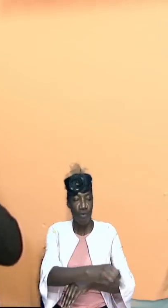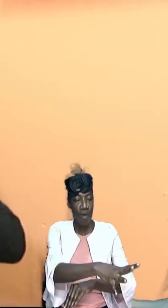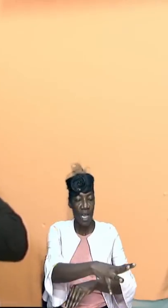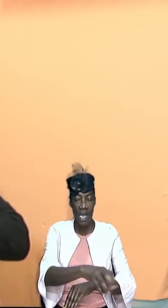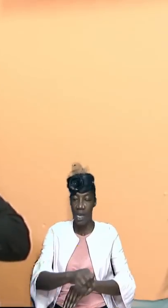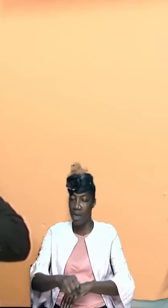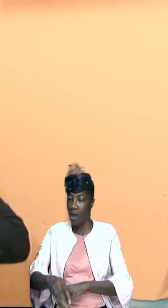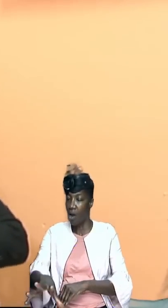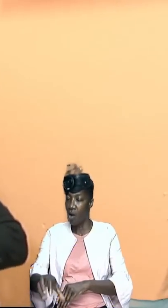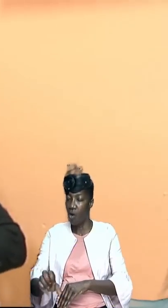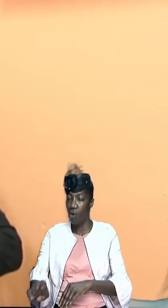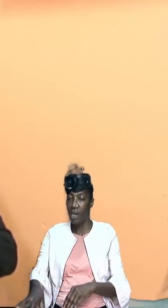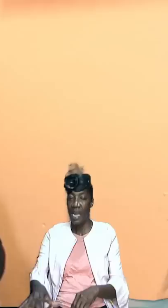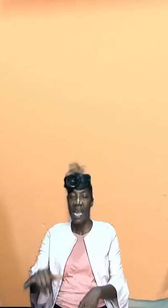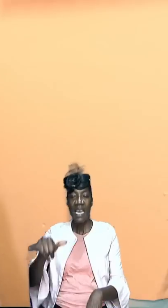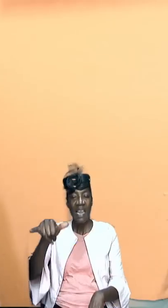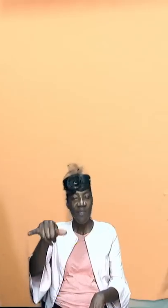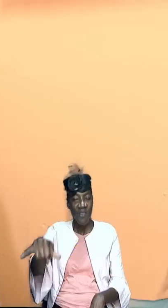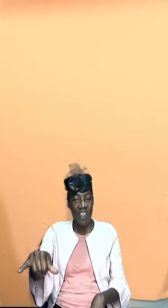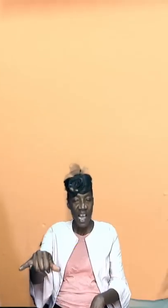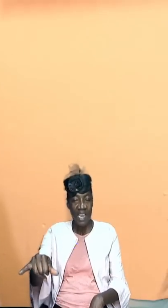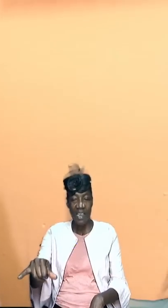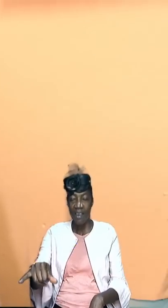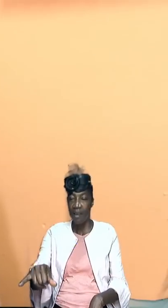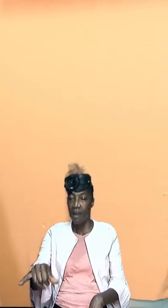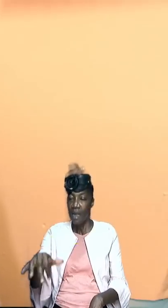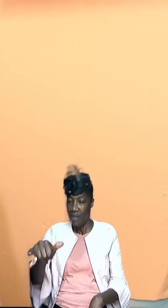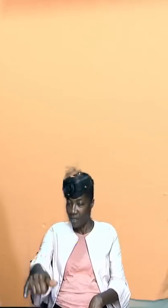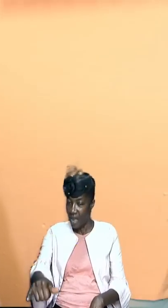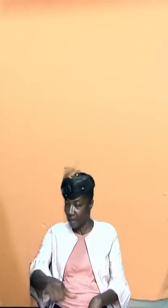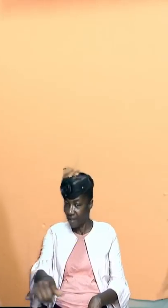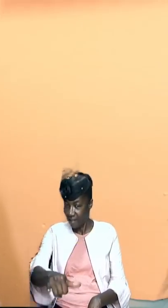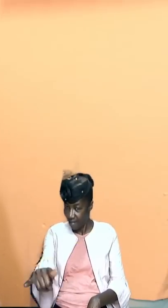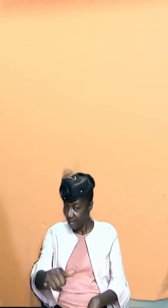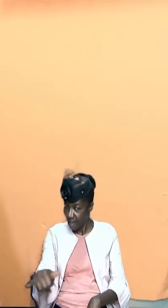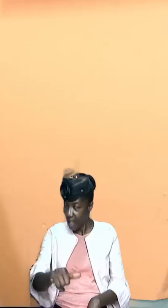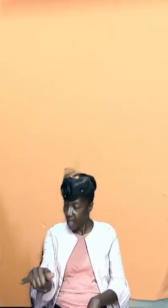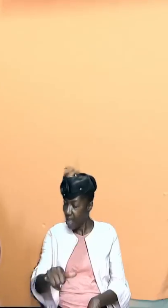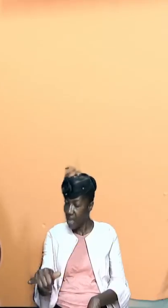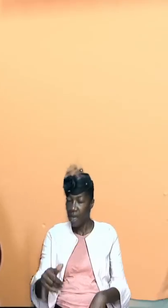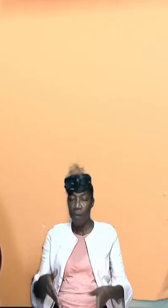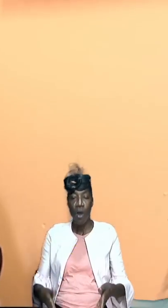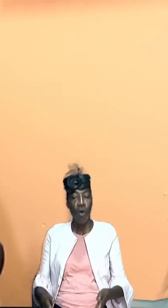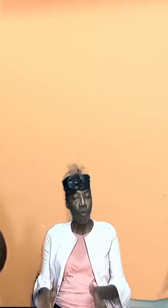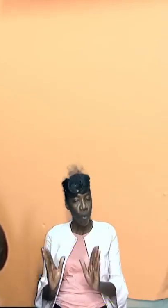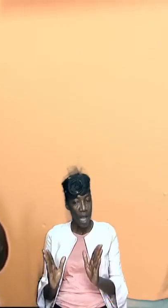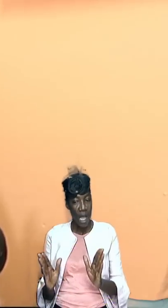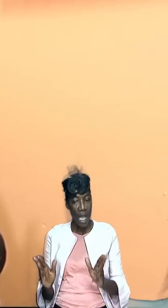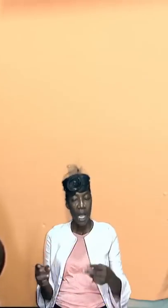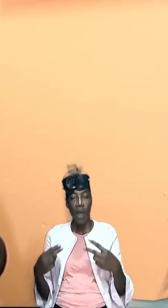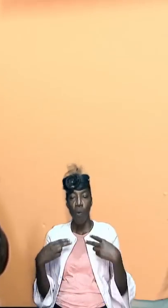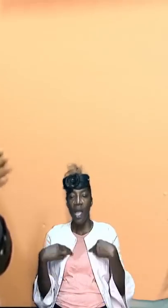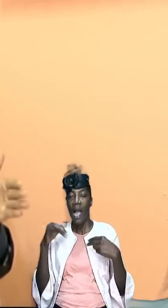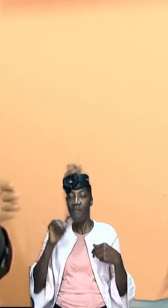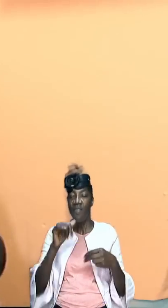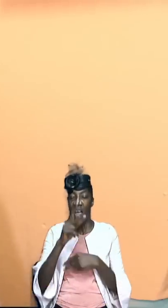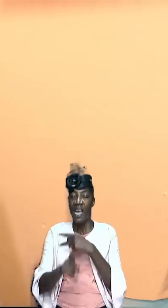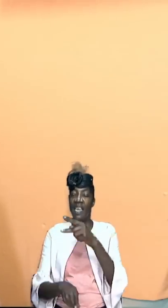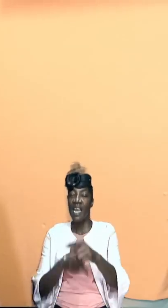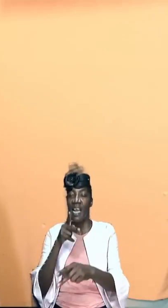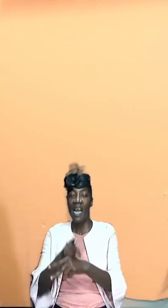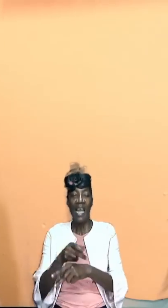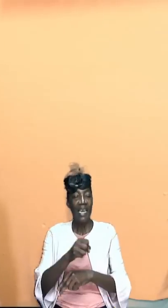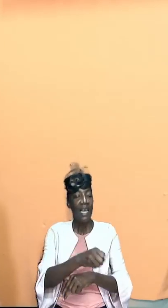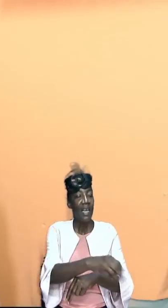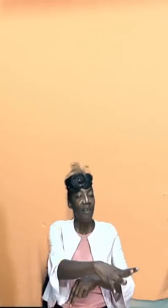It is in that same way that we are going to have that kind of spreading out in